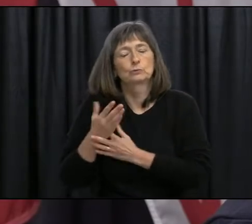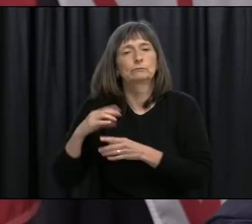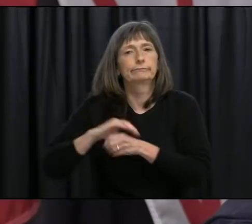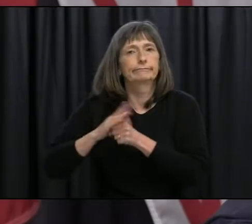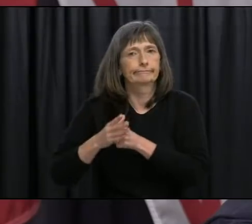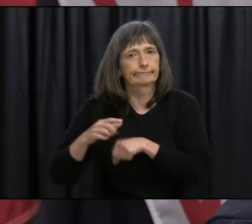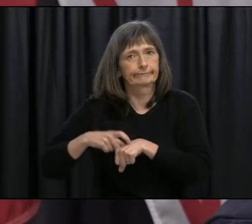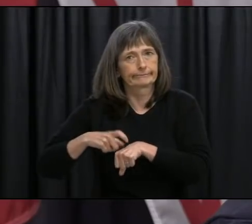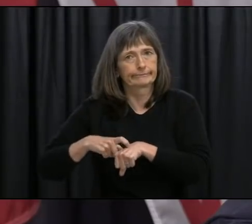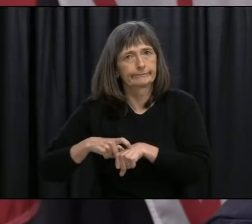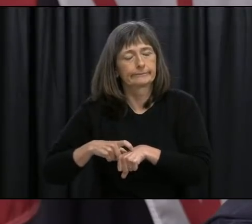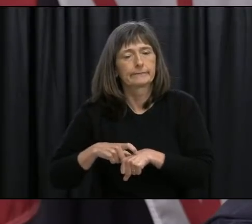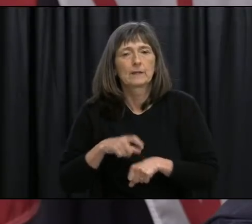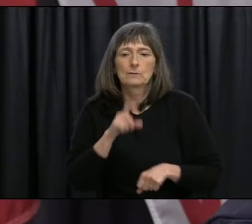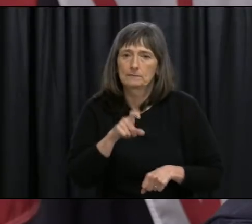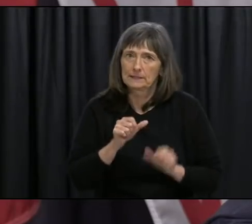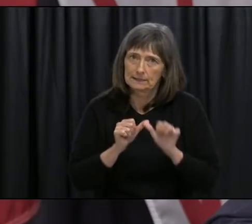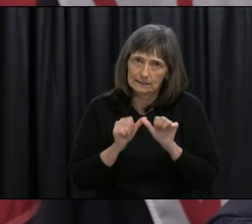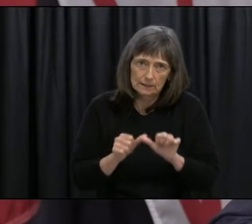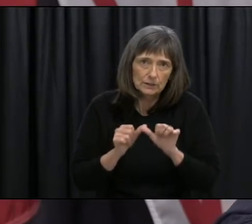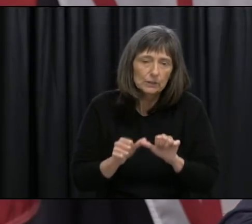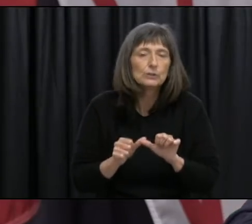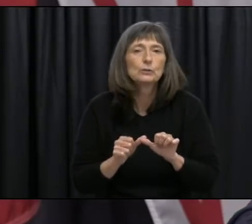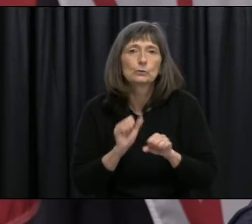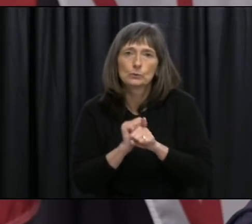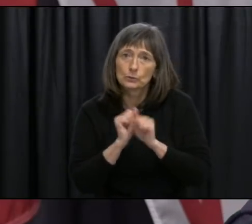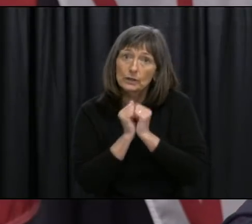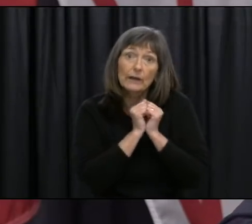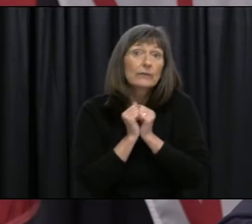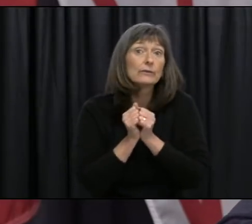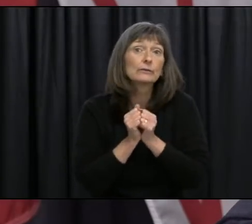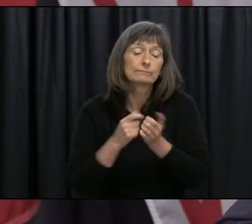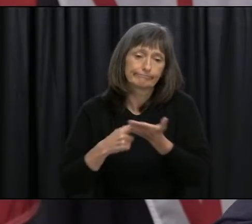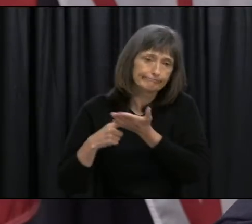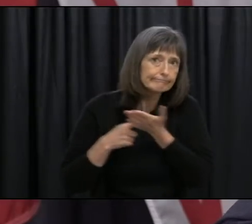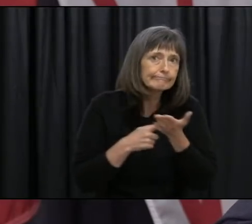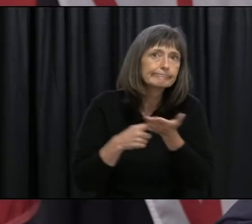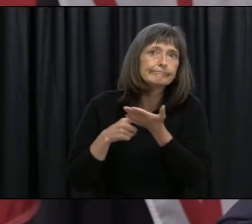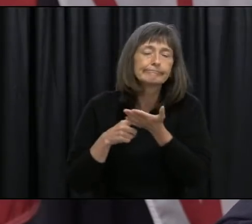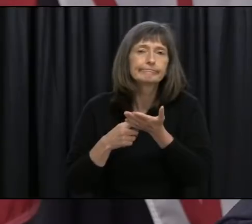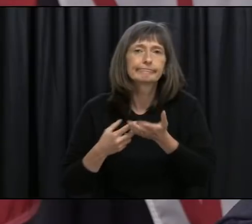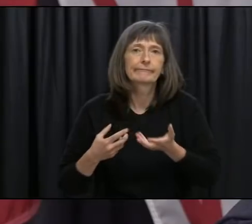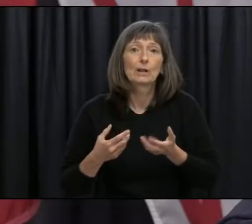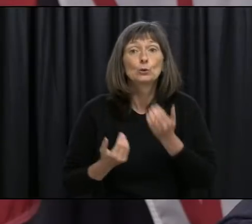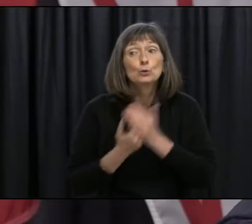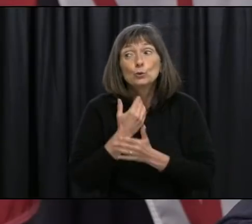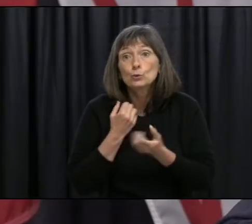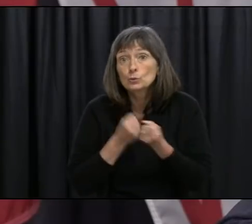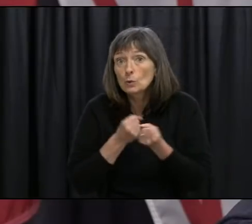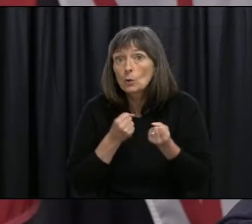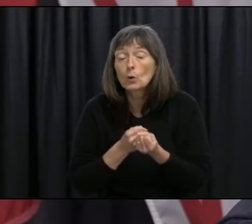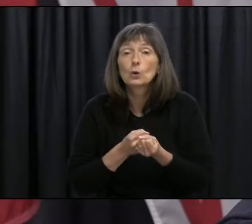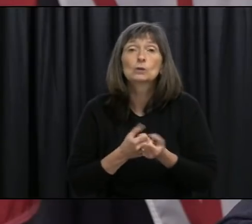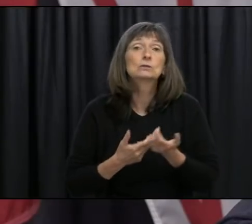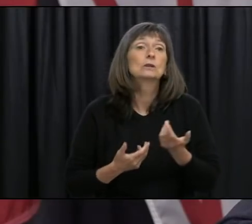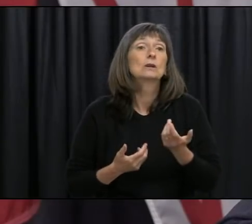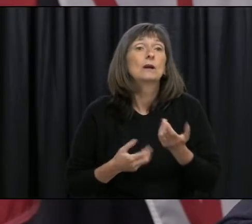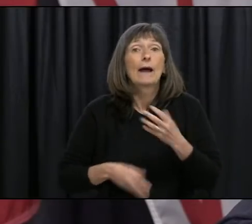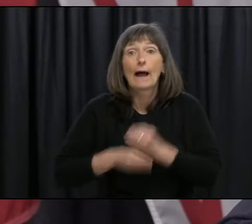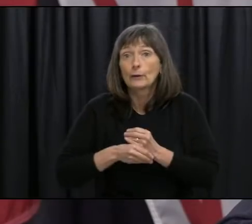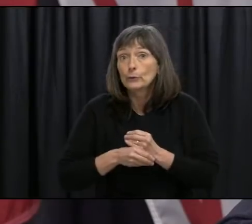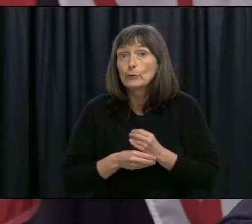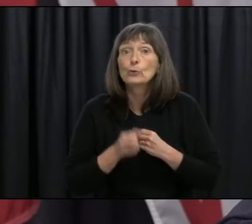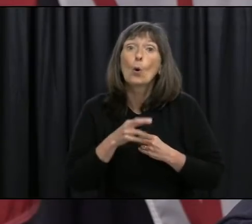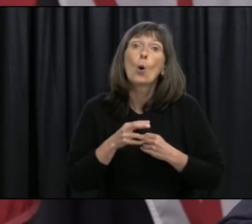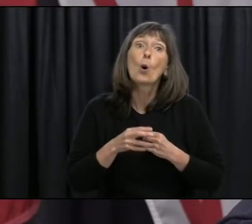So we must continue. I think it's important that we continue to work together to introduce new supports or or just